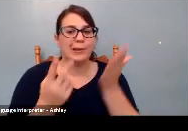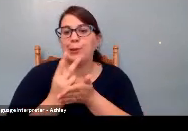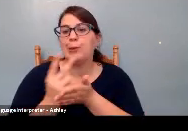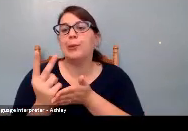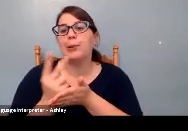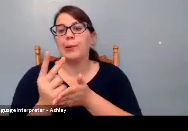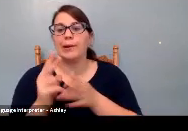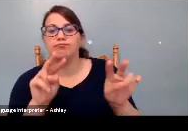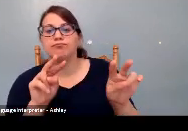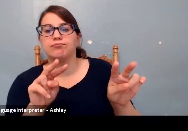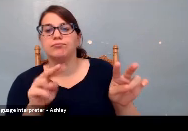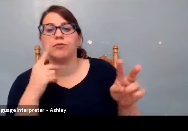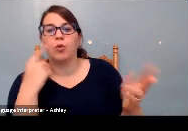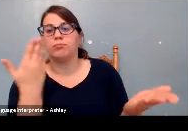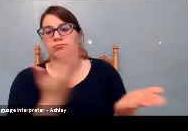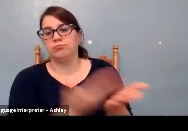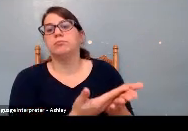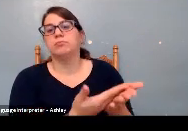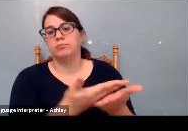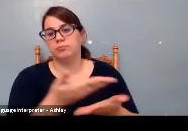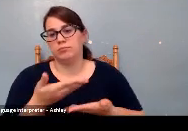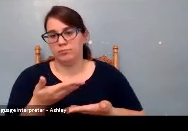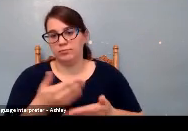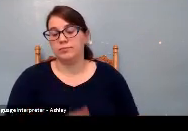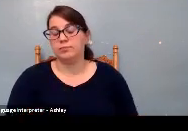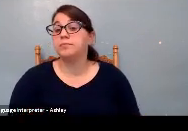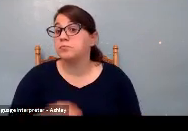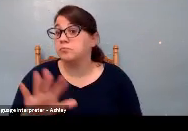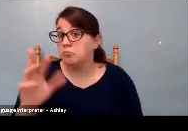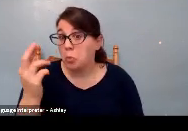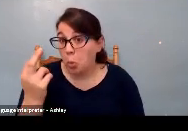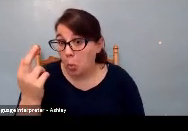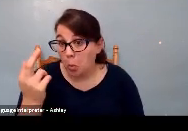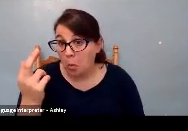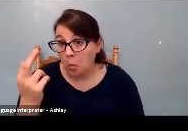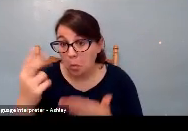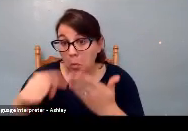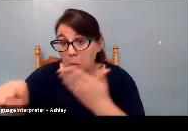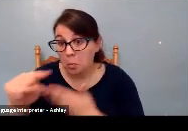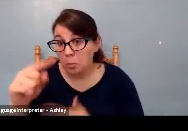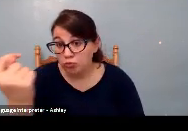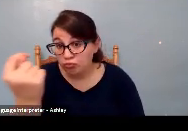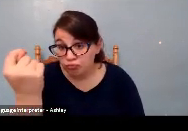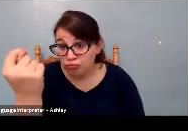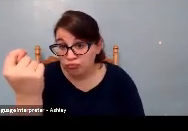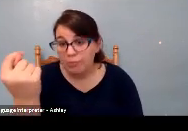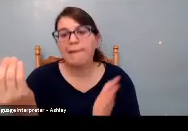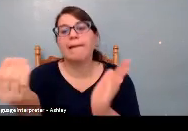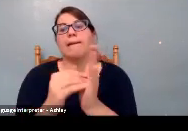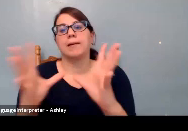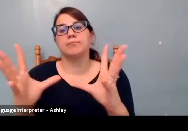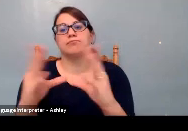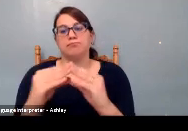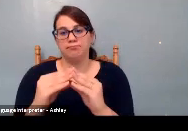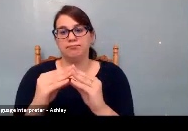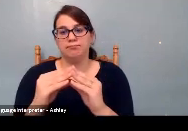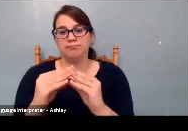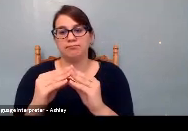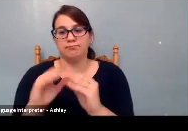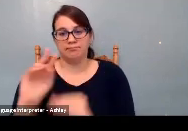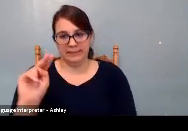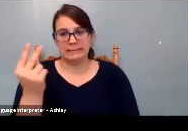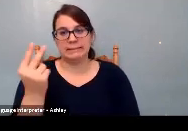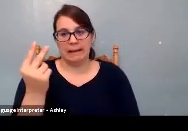your mailing. Now, we hope to see you next Tuesday at noon for our second session in the series.